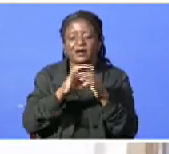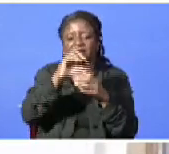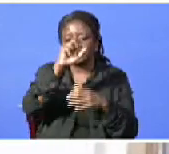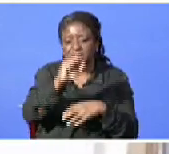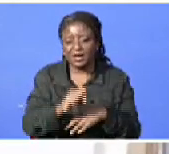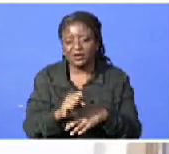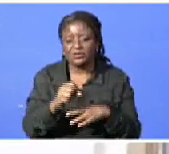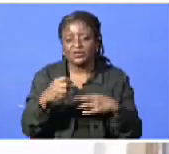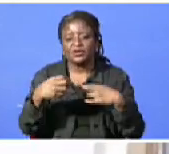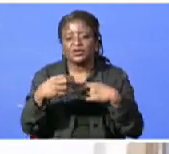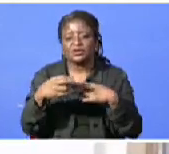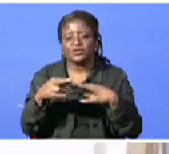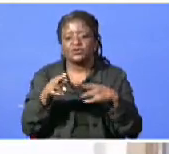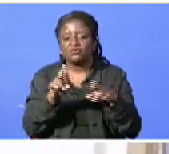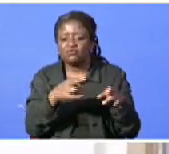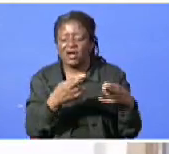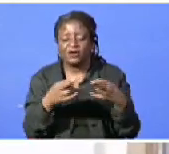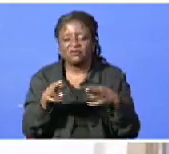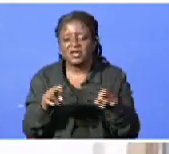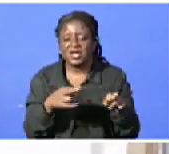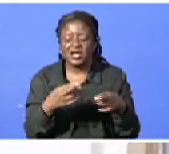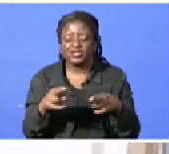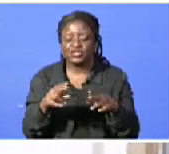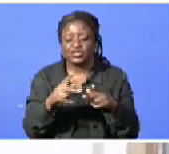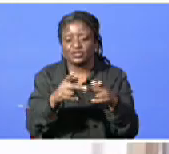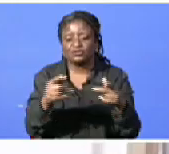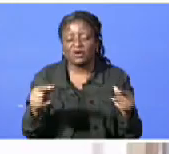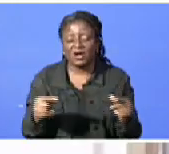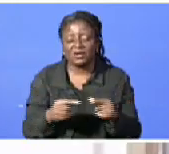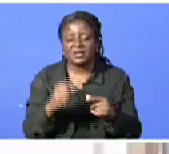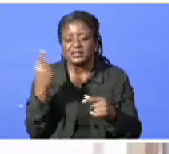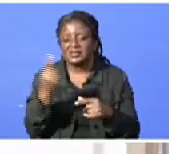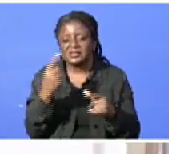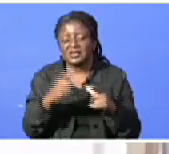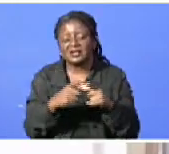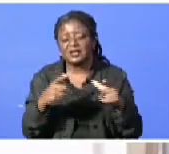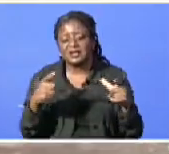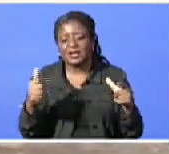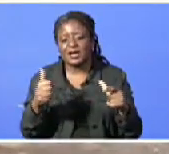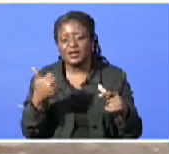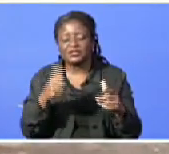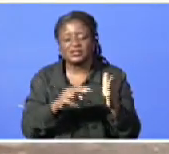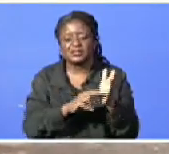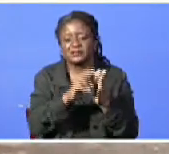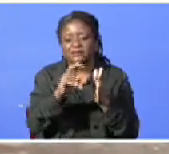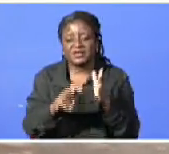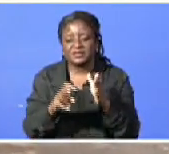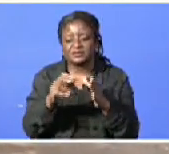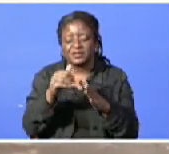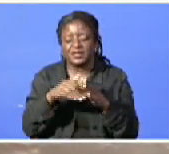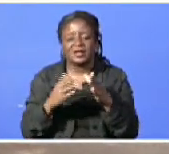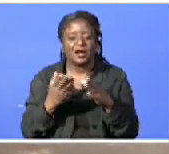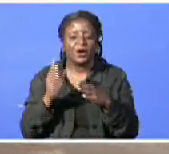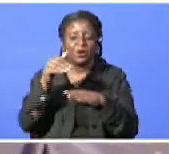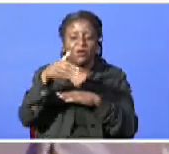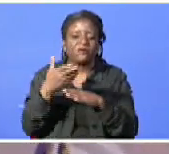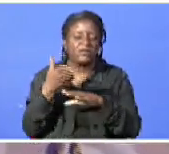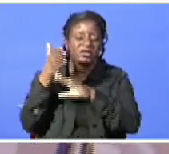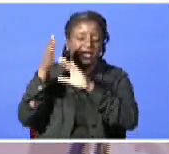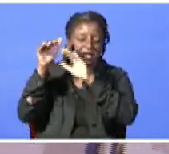single largest investment in our inner city community in over 40 years, thanks to our Prime